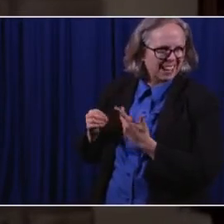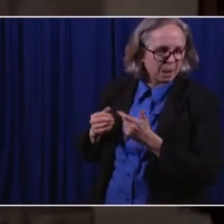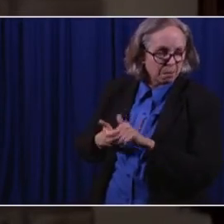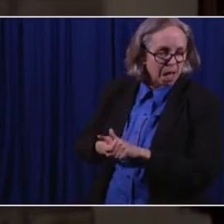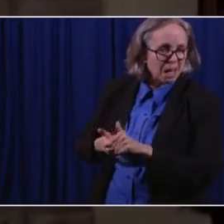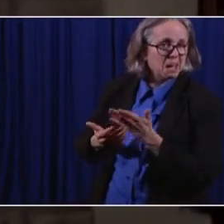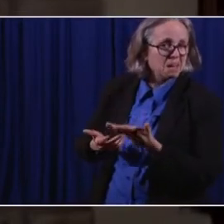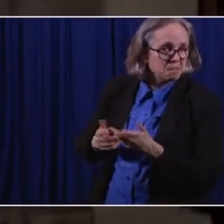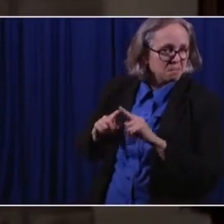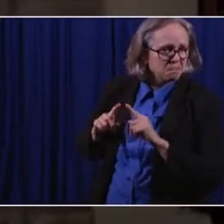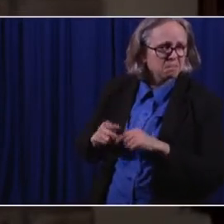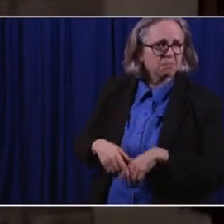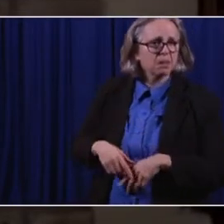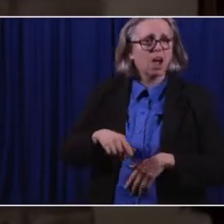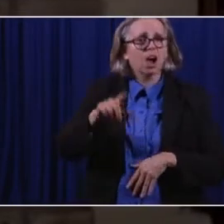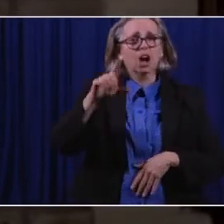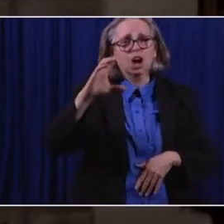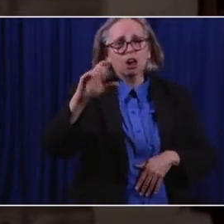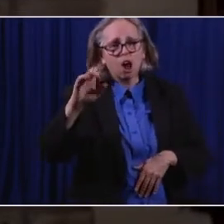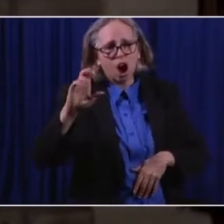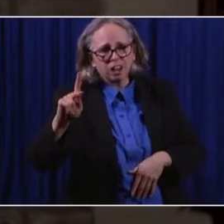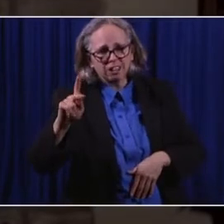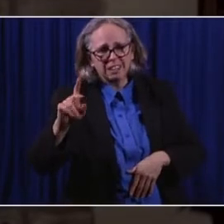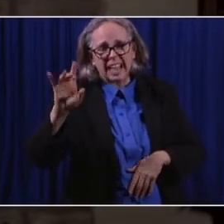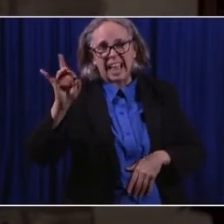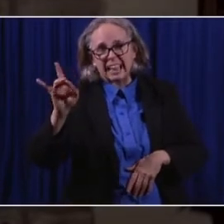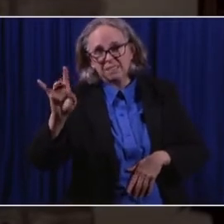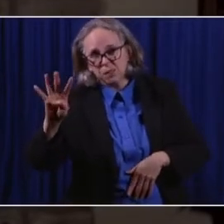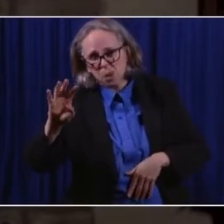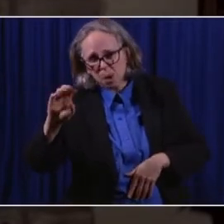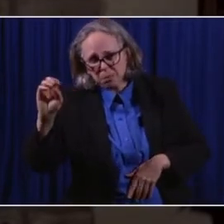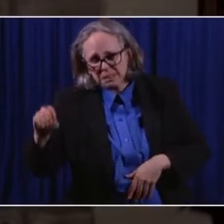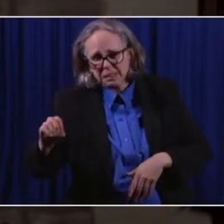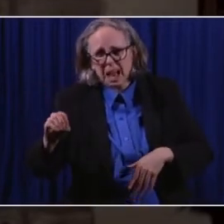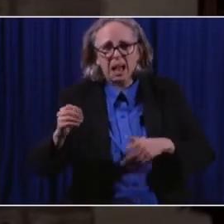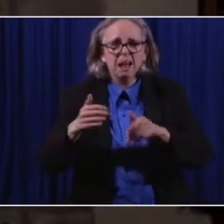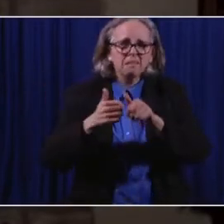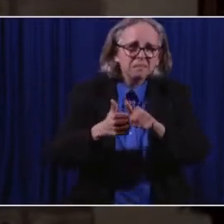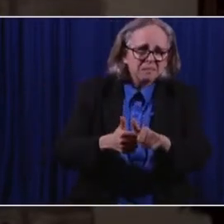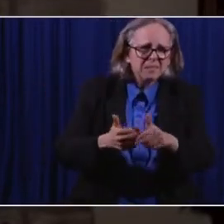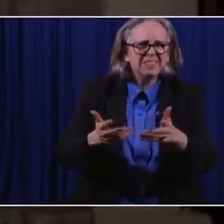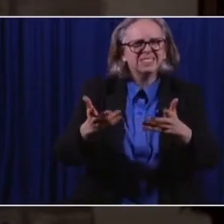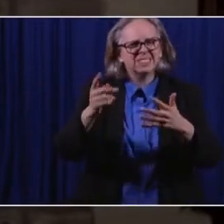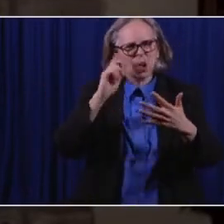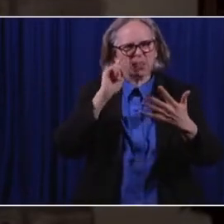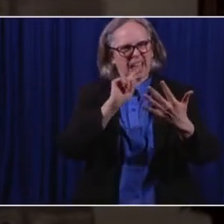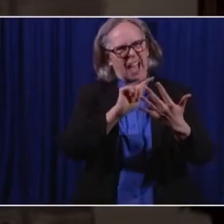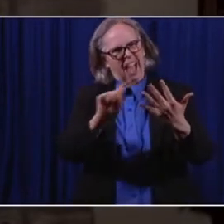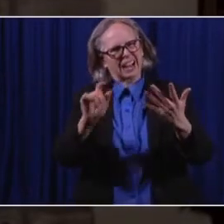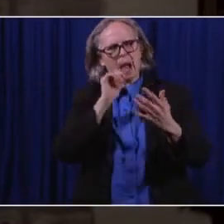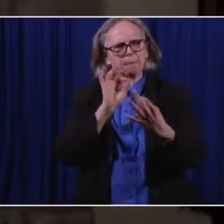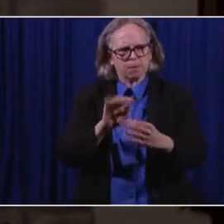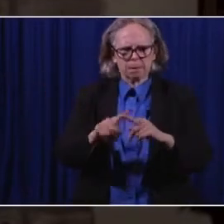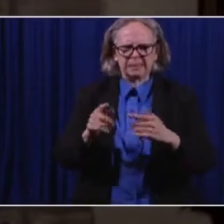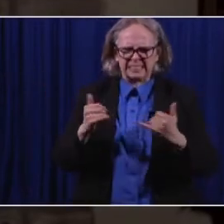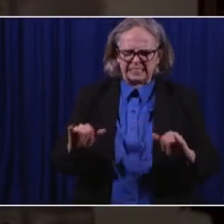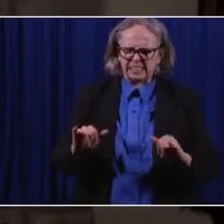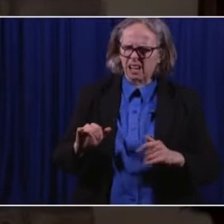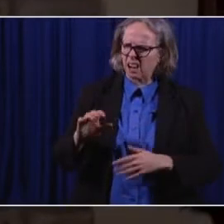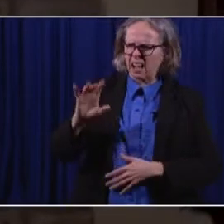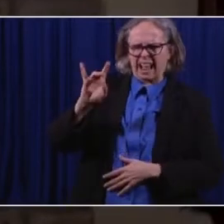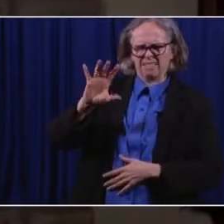but, you know, at one point, frankly, I'm sure I said if we could get to 80 or 85% in retail